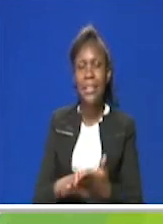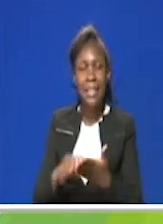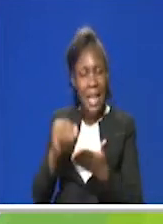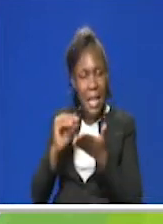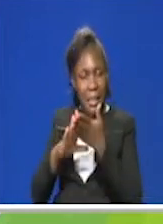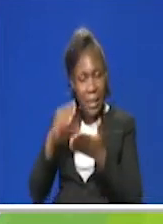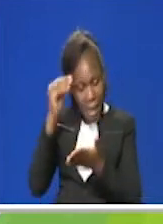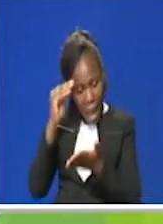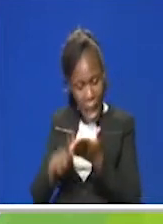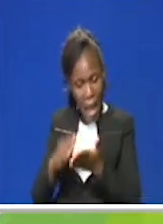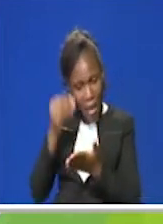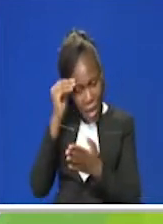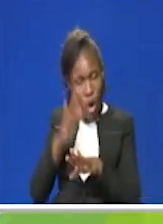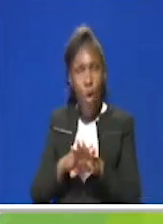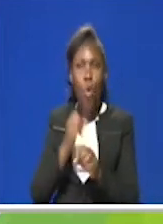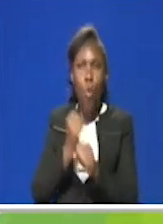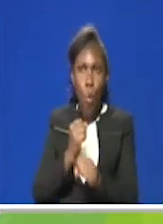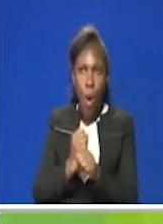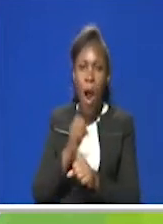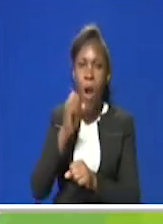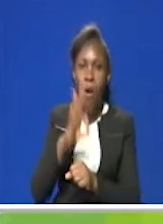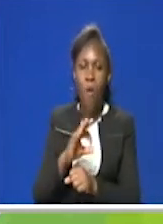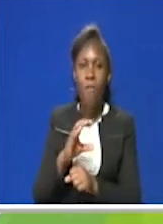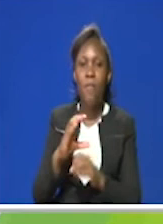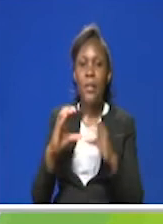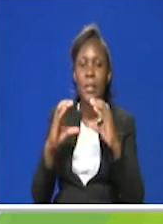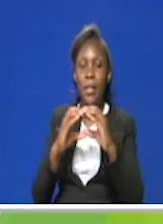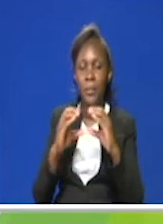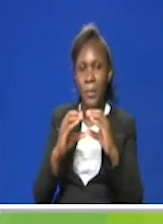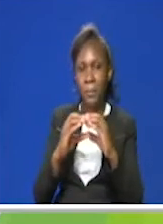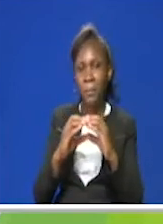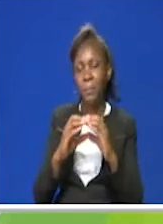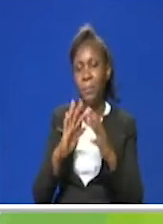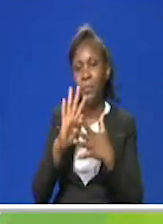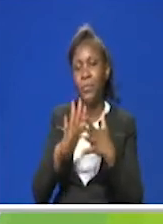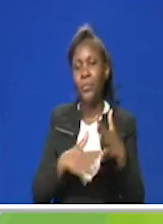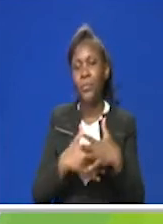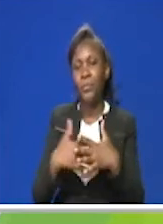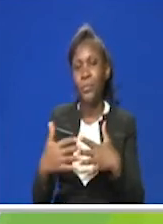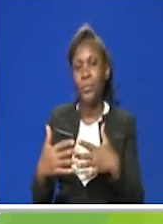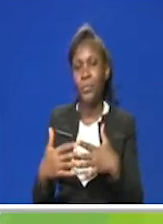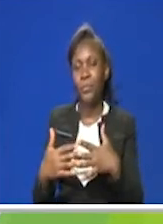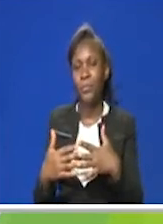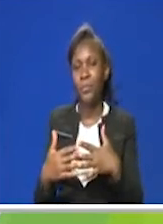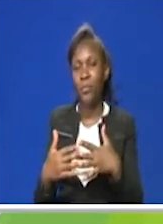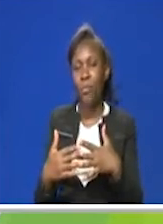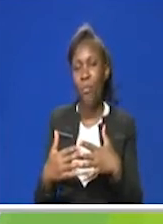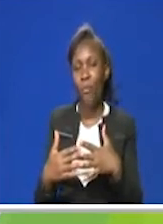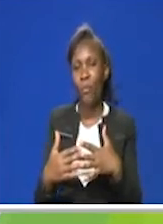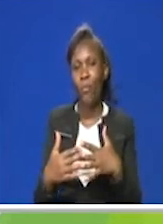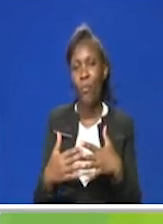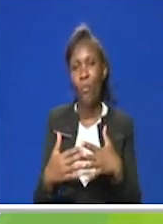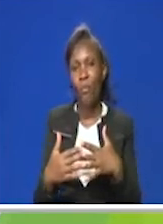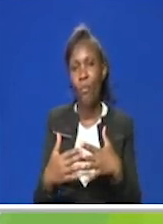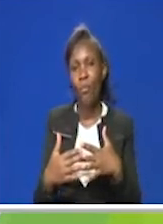cell structures. Cell physiology is the study of the functions of the